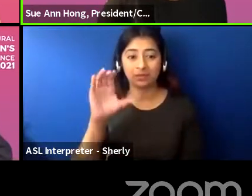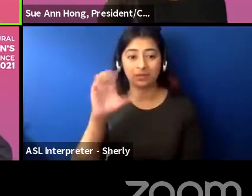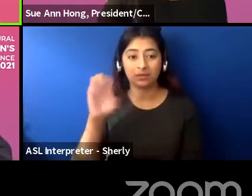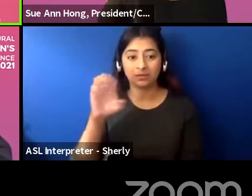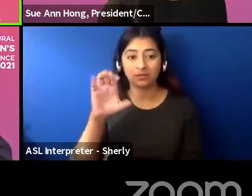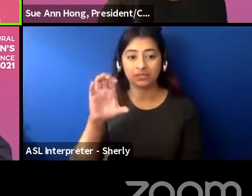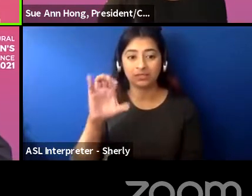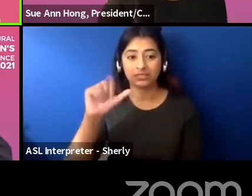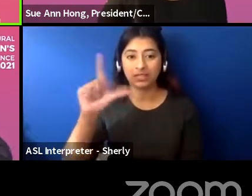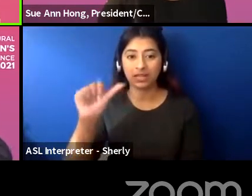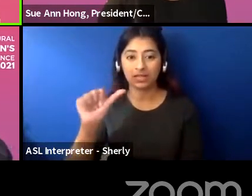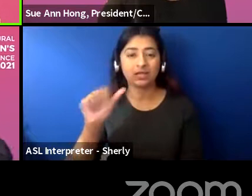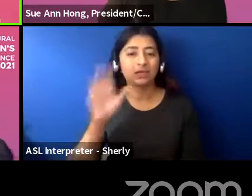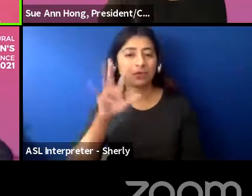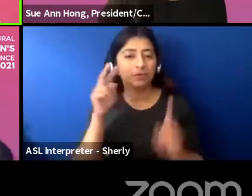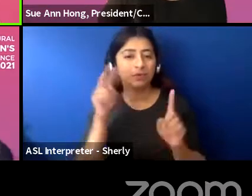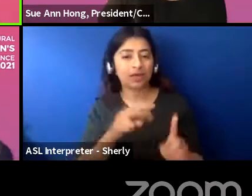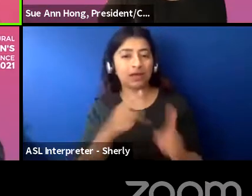African American community?